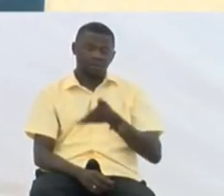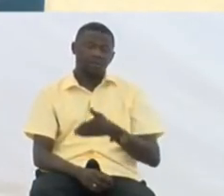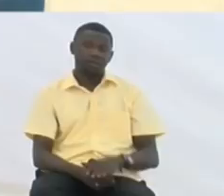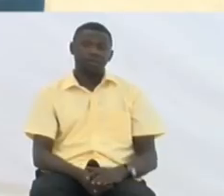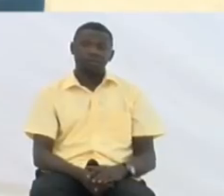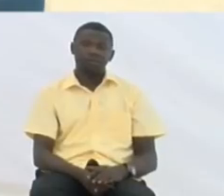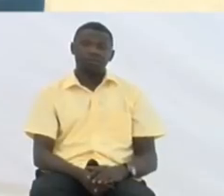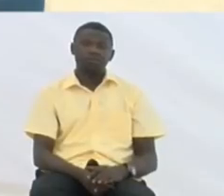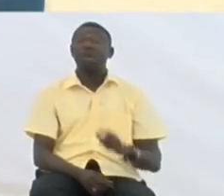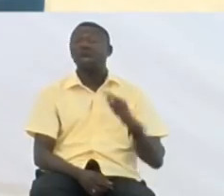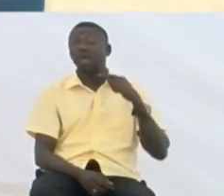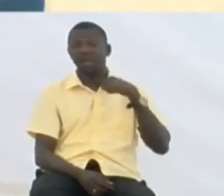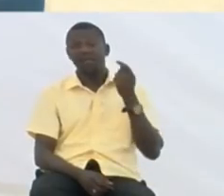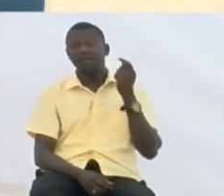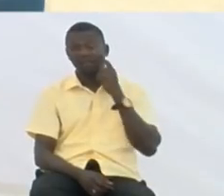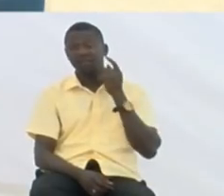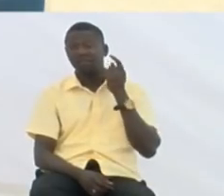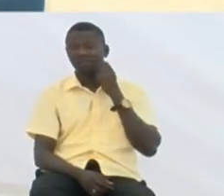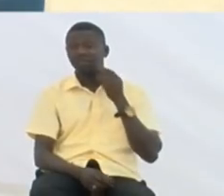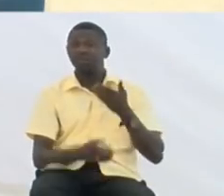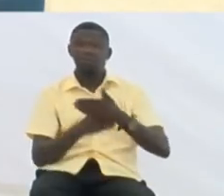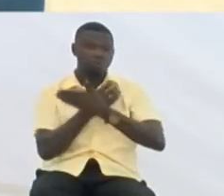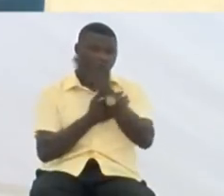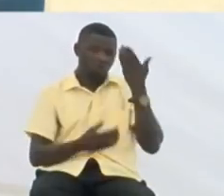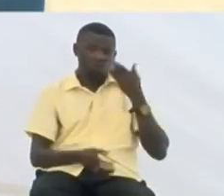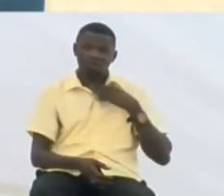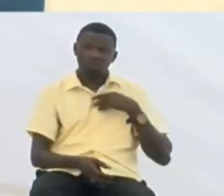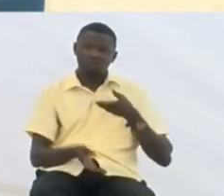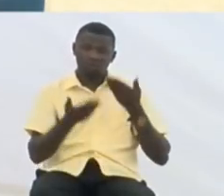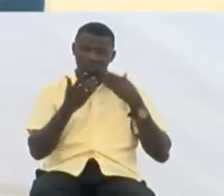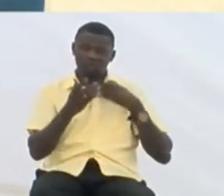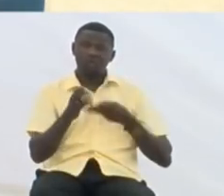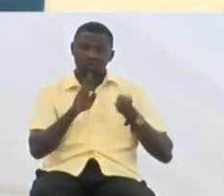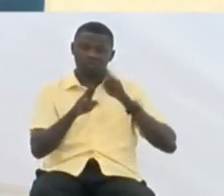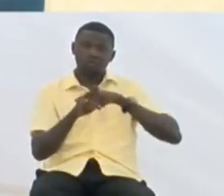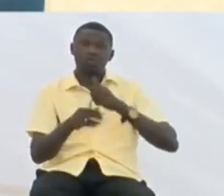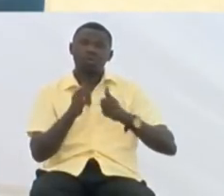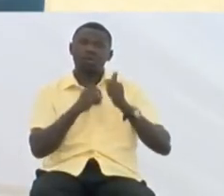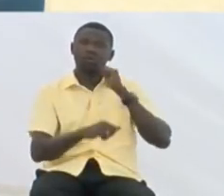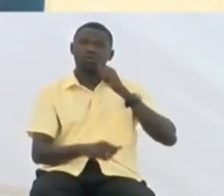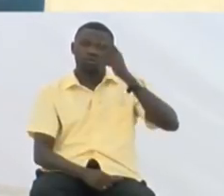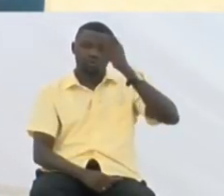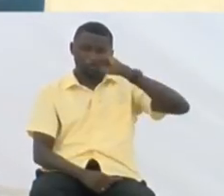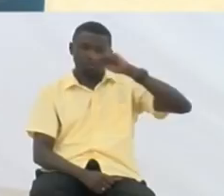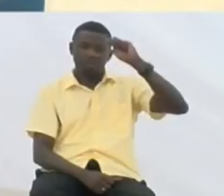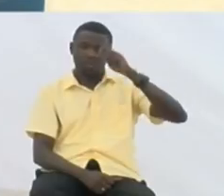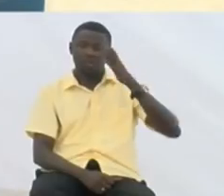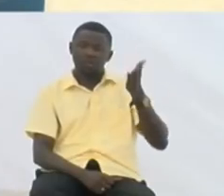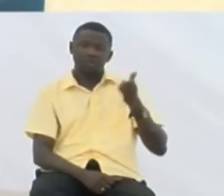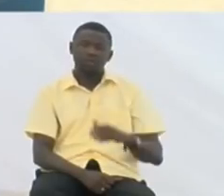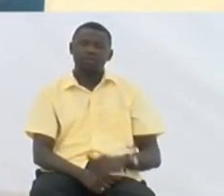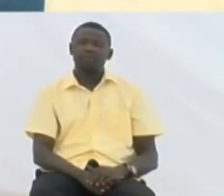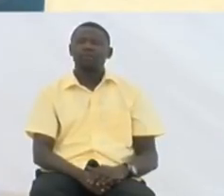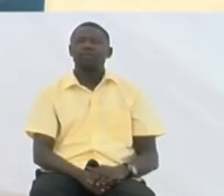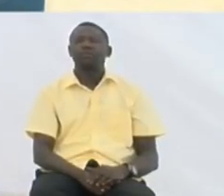here. Every morning when we wake up, we used to report back. That was the condition of our